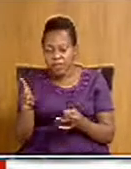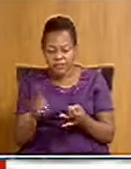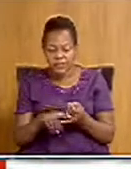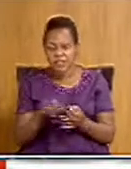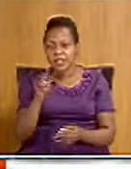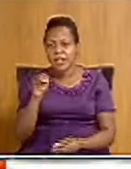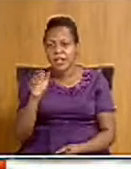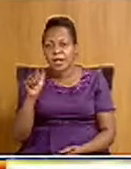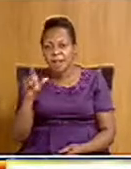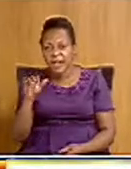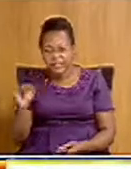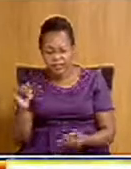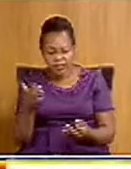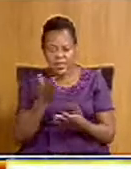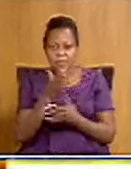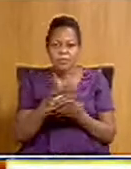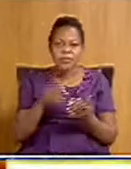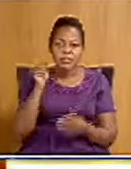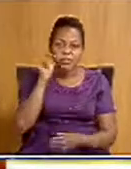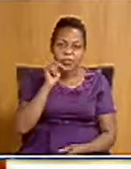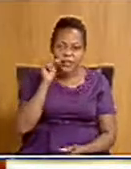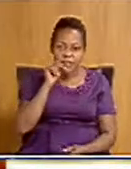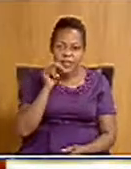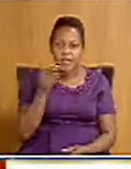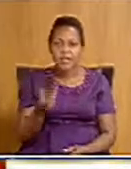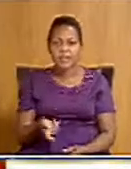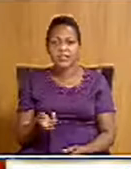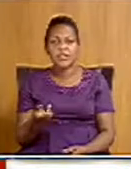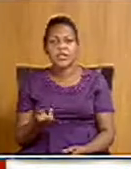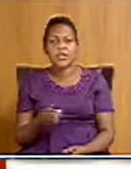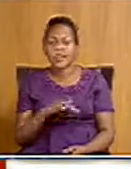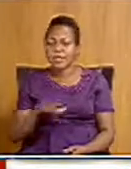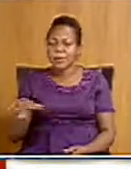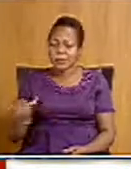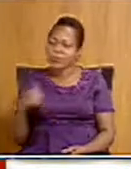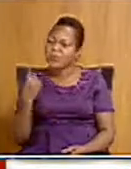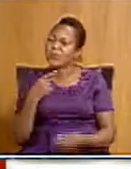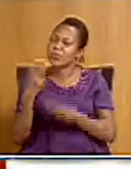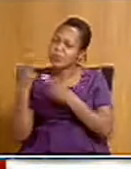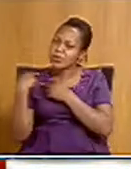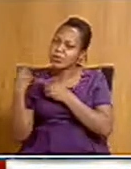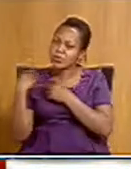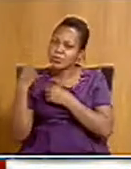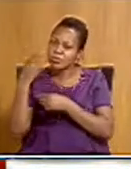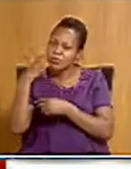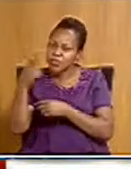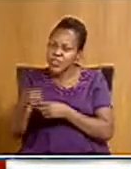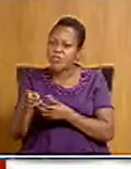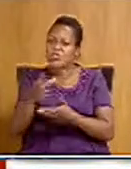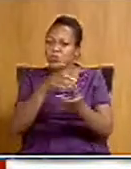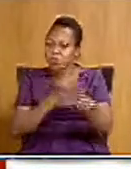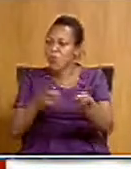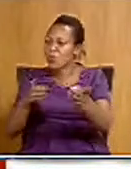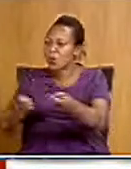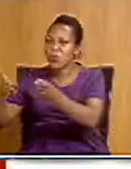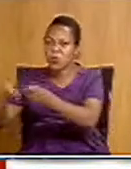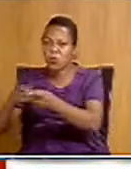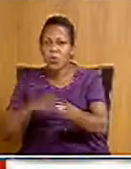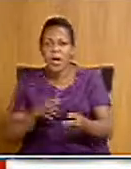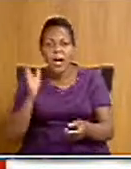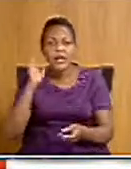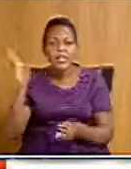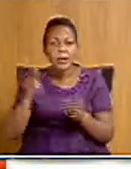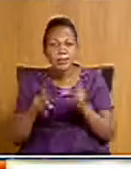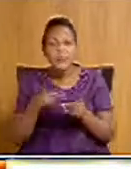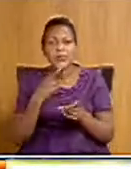Niger, parts of Nigeria, Central African Republic, and Cameroon. Who is responsible for this hemorrhage? I hear people